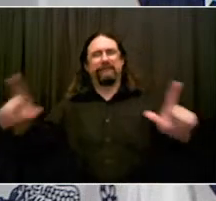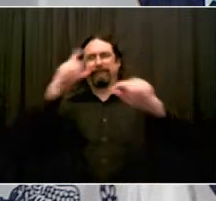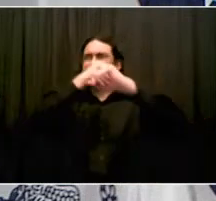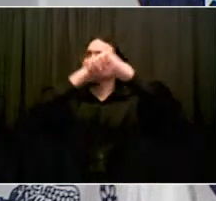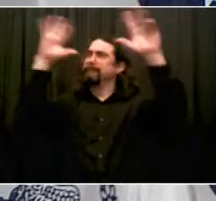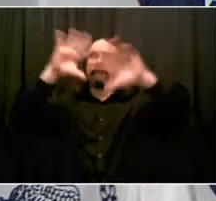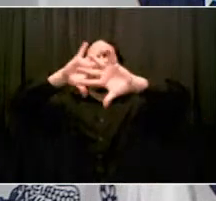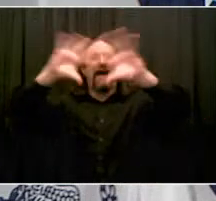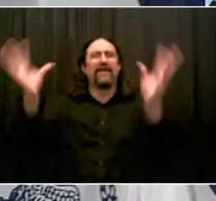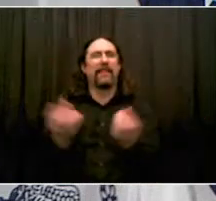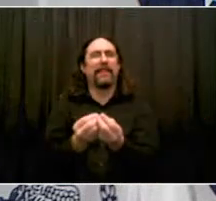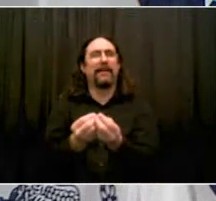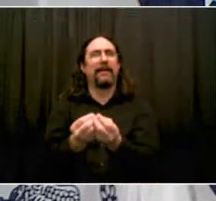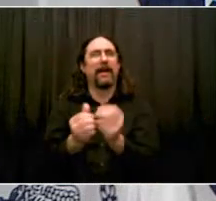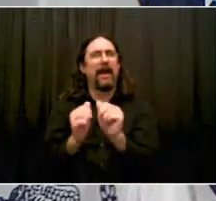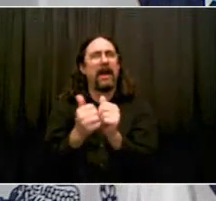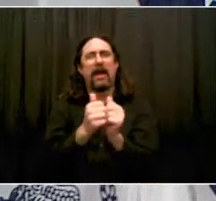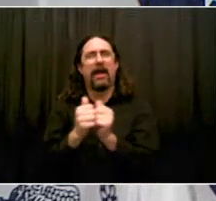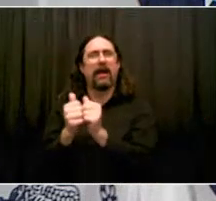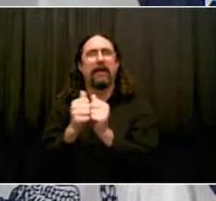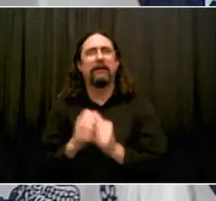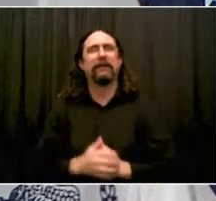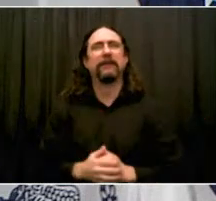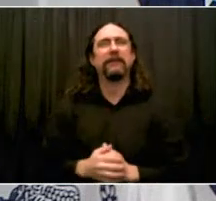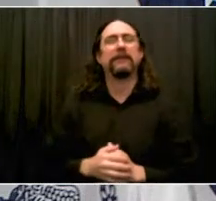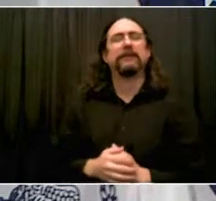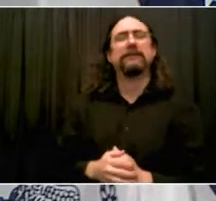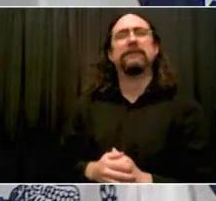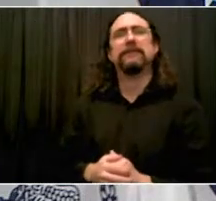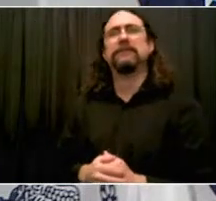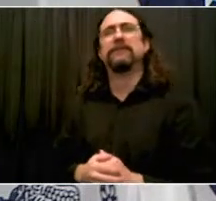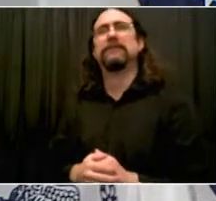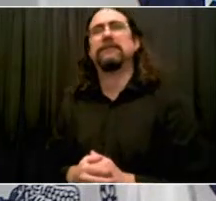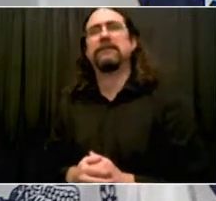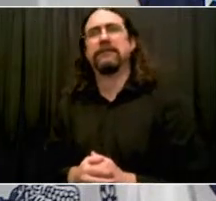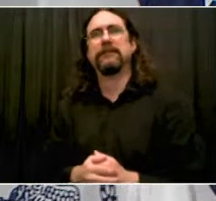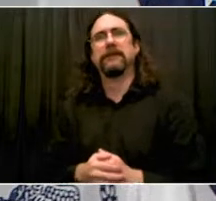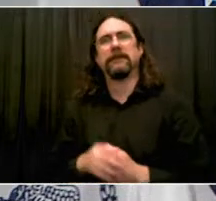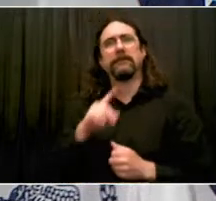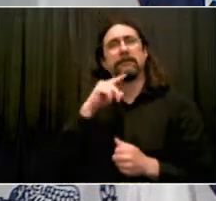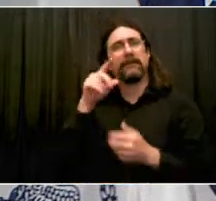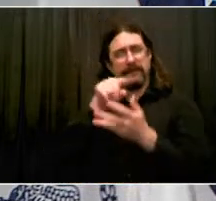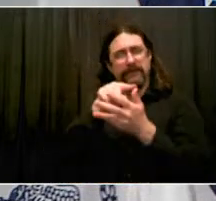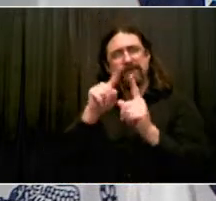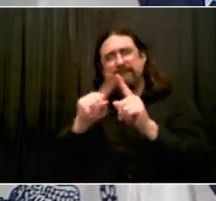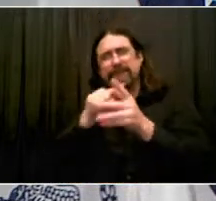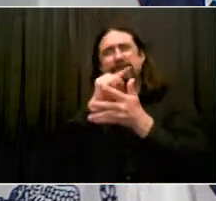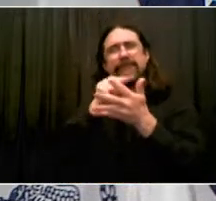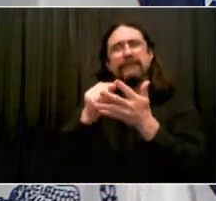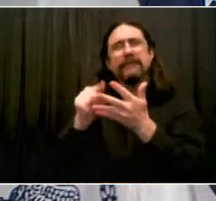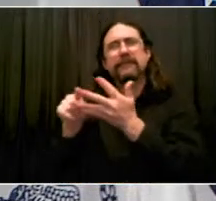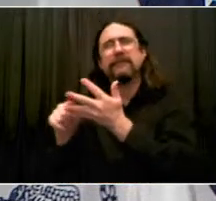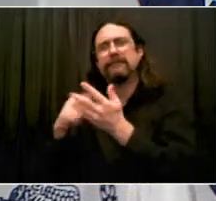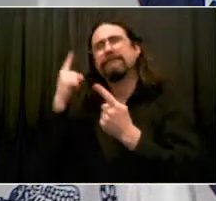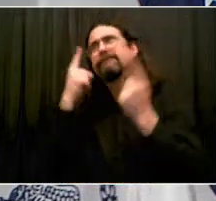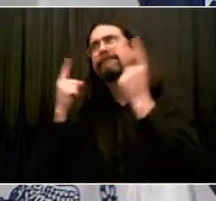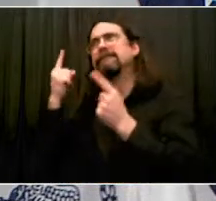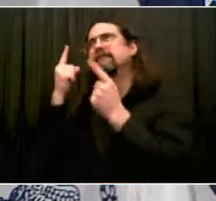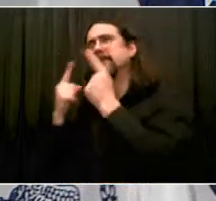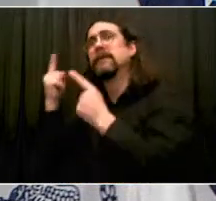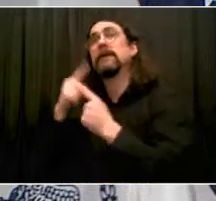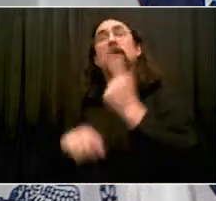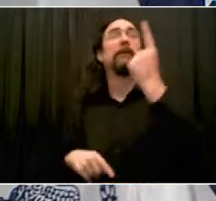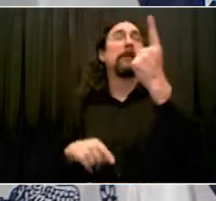includes is bringing back jobs, bringing back businesses, making New York City vibrant as it was before the pandemic, and then going